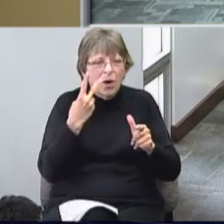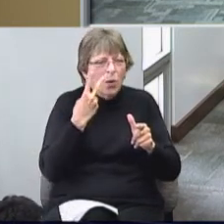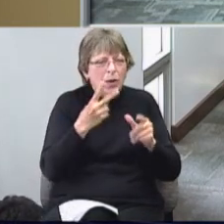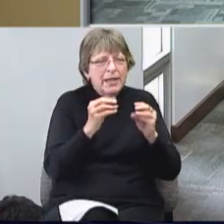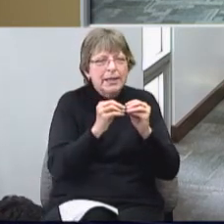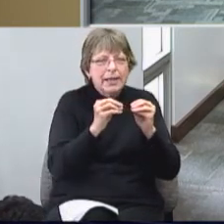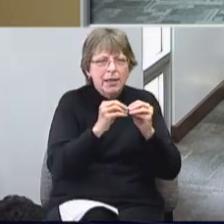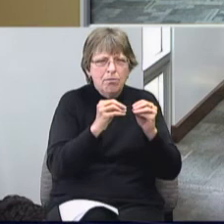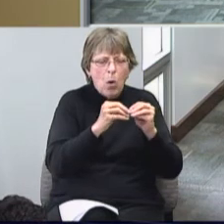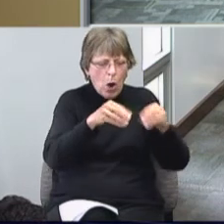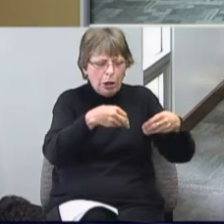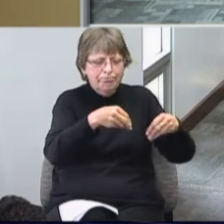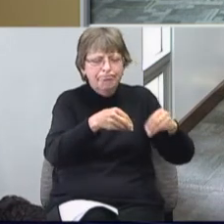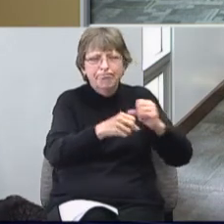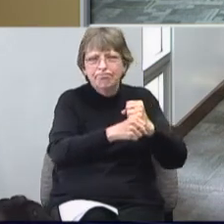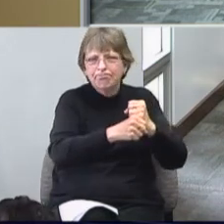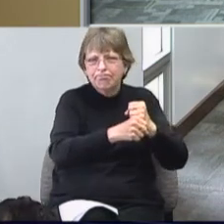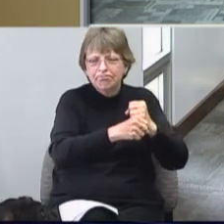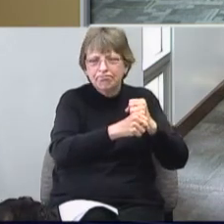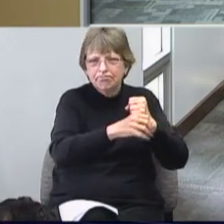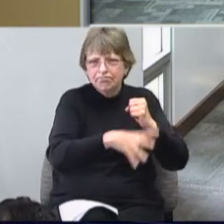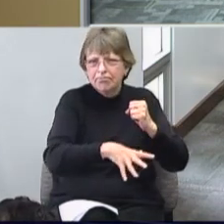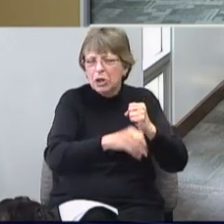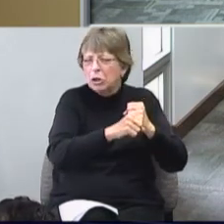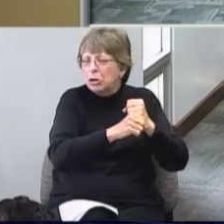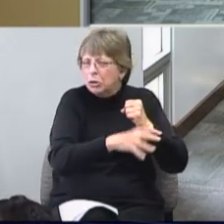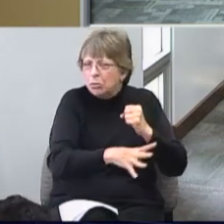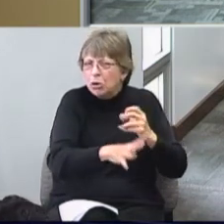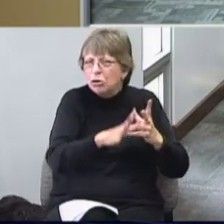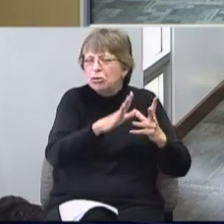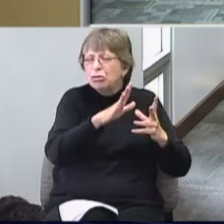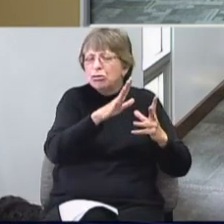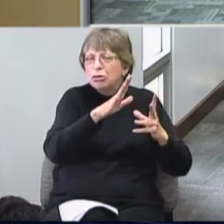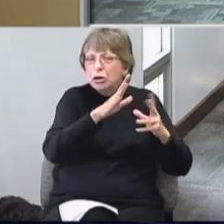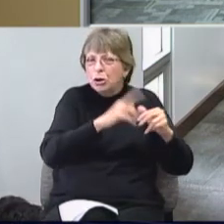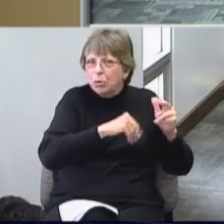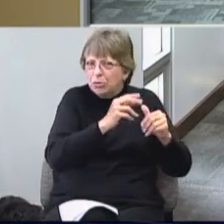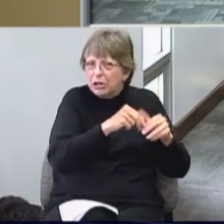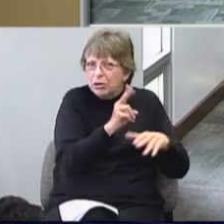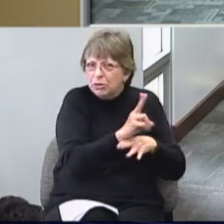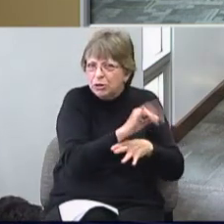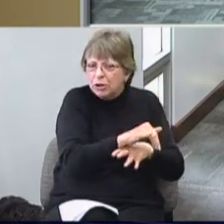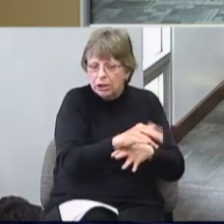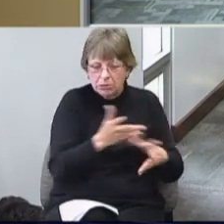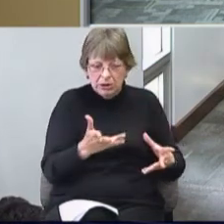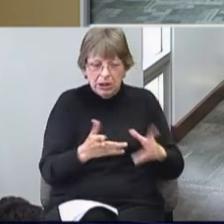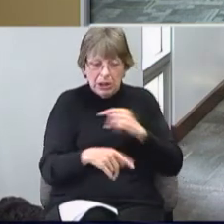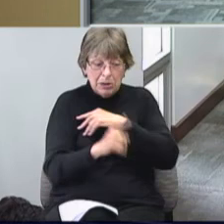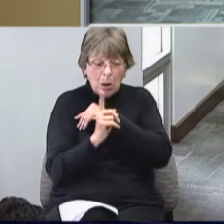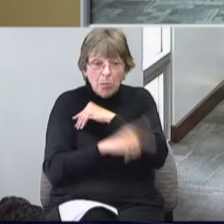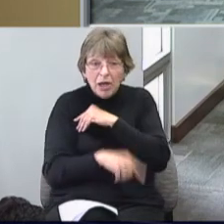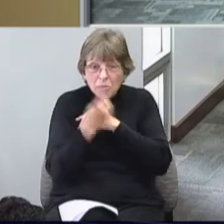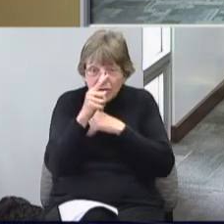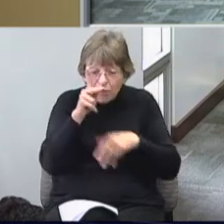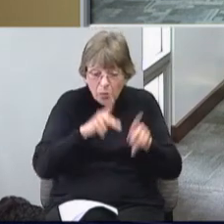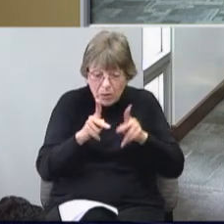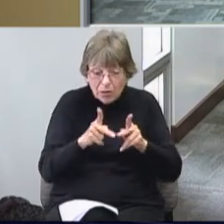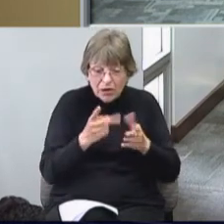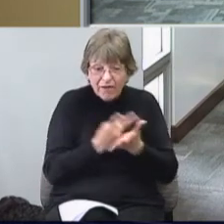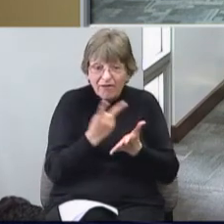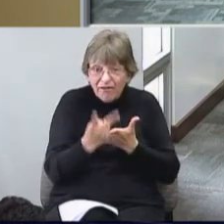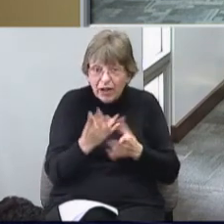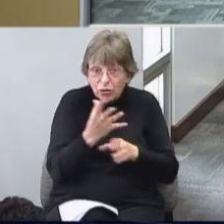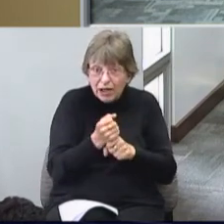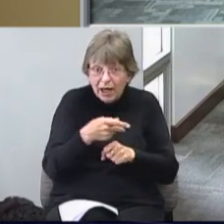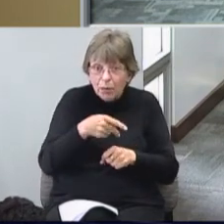tax credits. And speaking of applying for permits, are there penalties in place for people who fail to get the